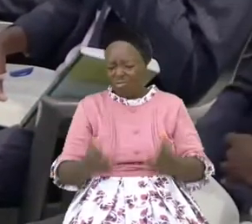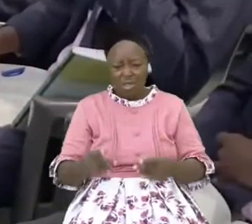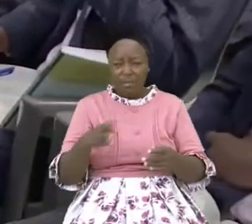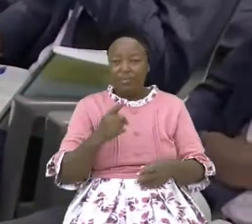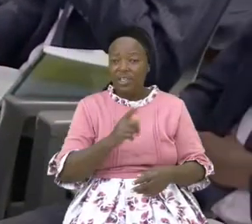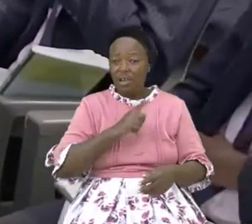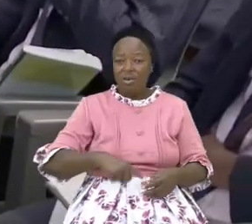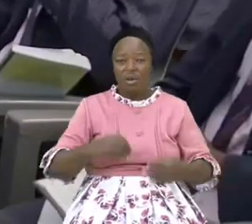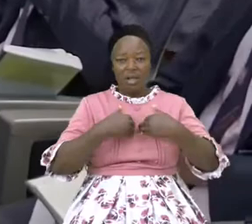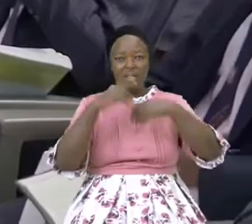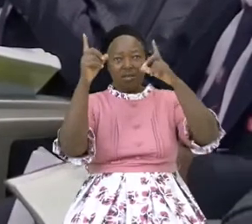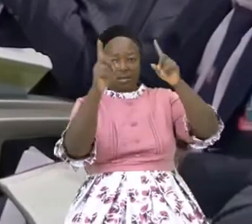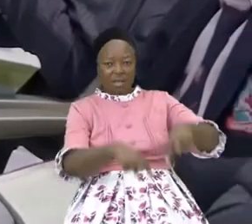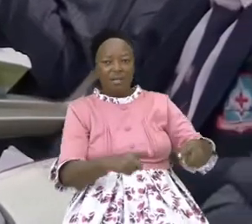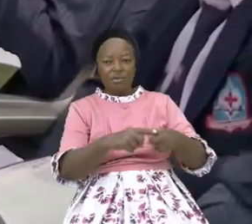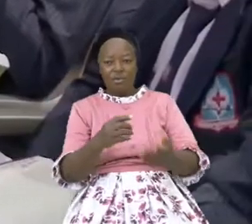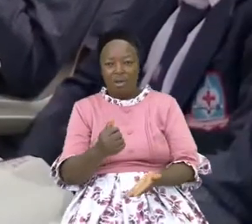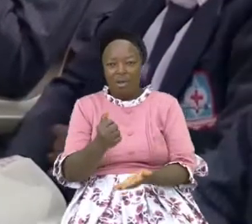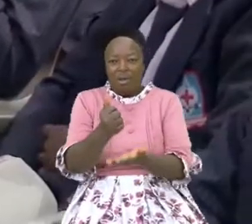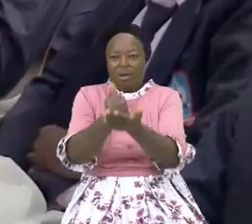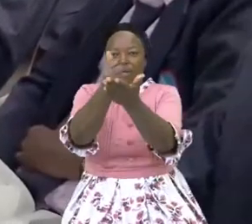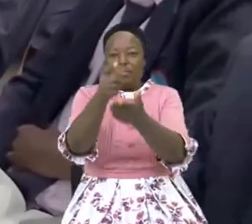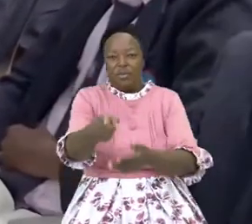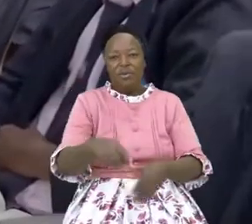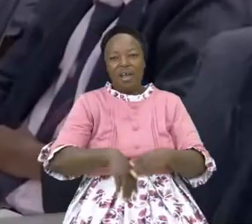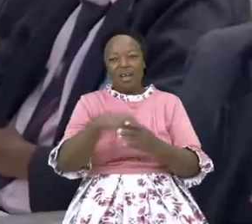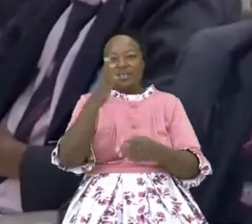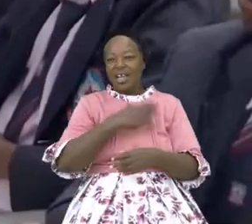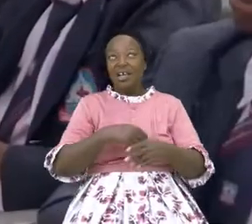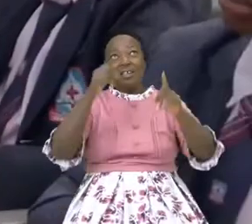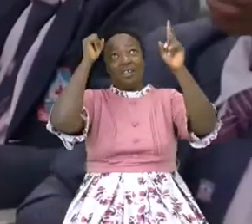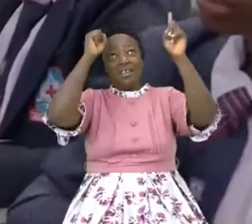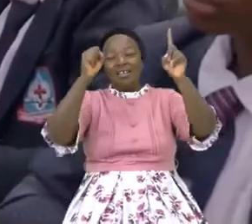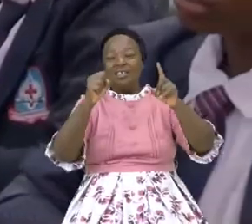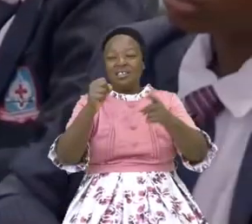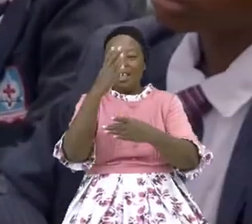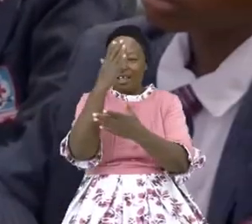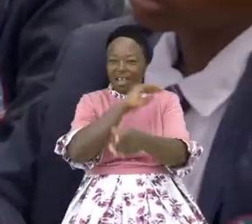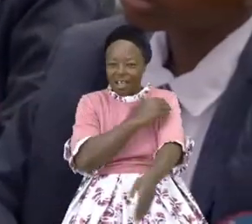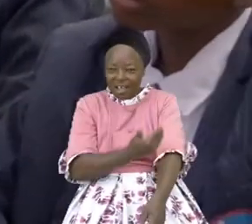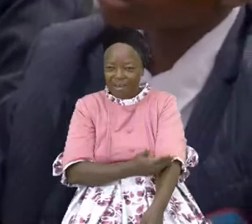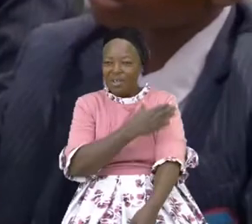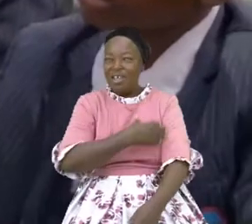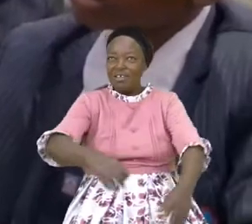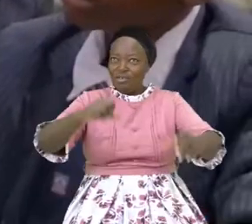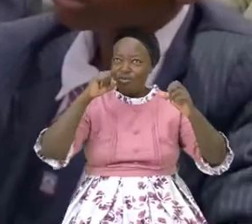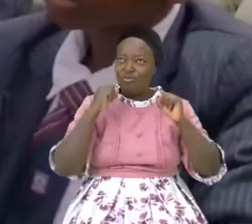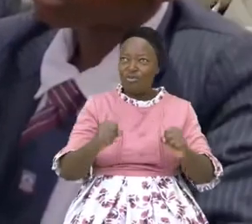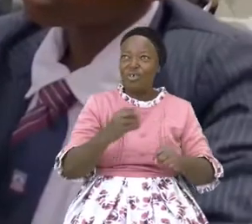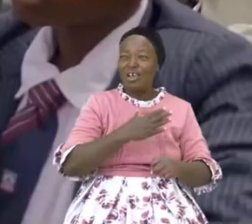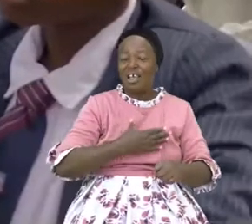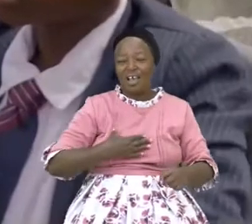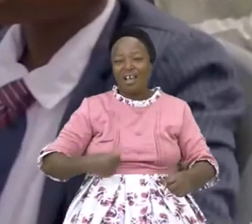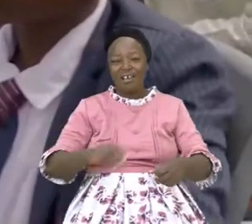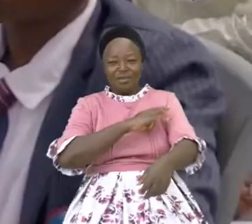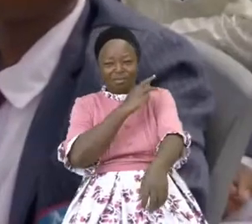has come to help you out. And his arm is strong and mighty. It